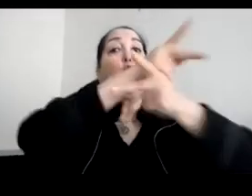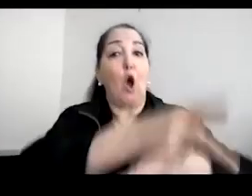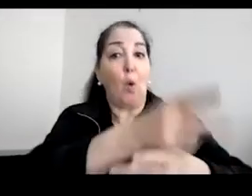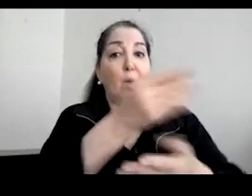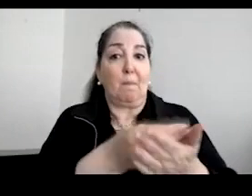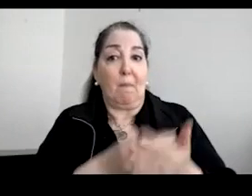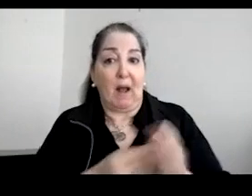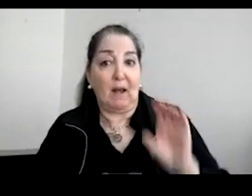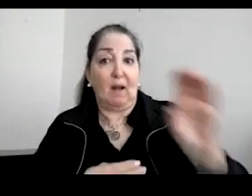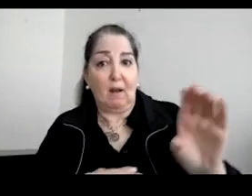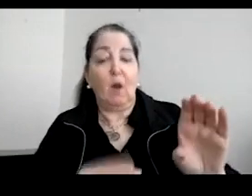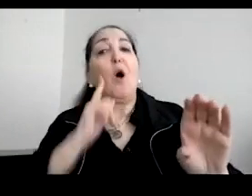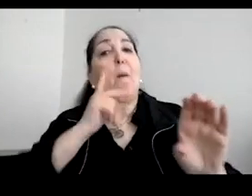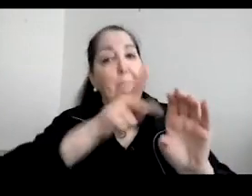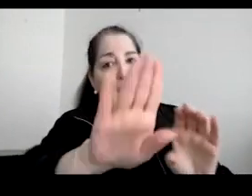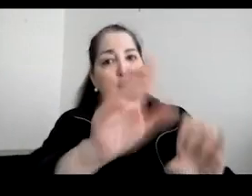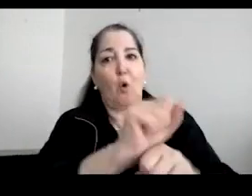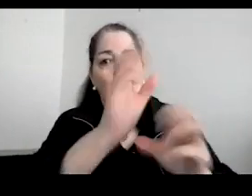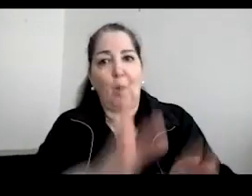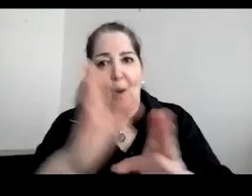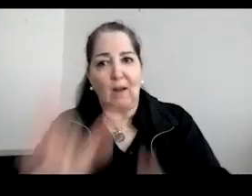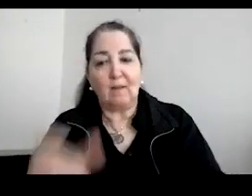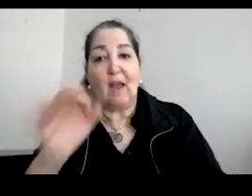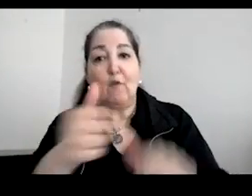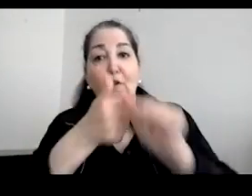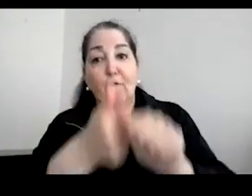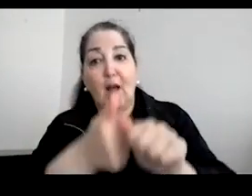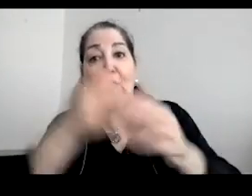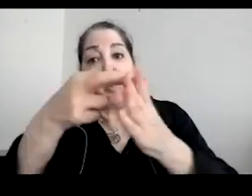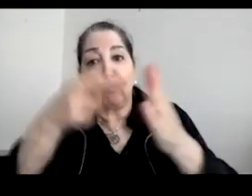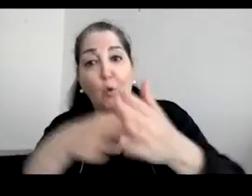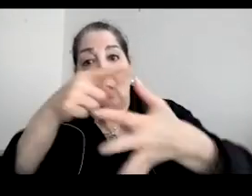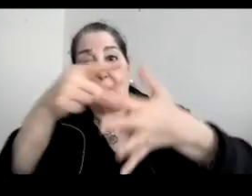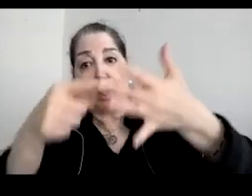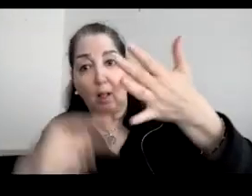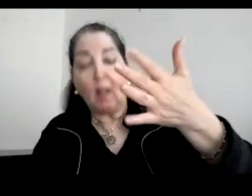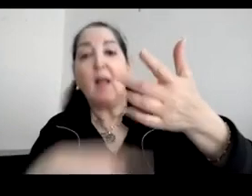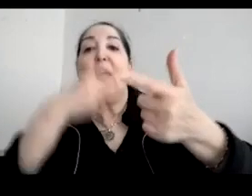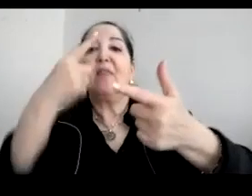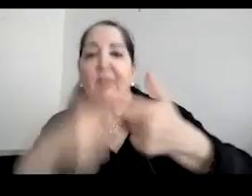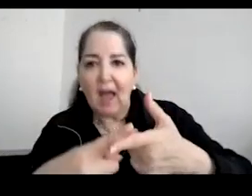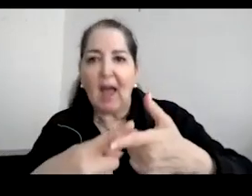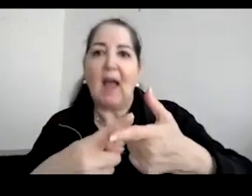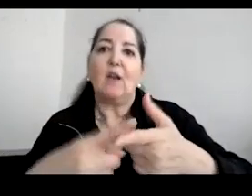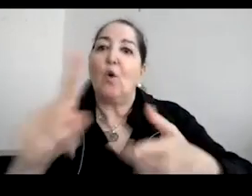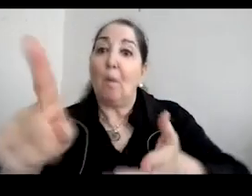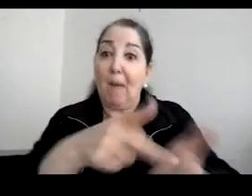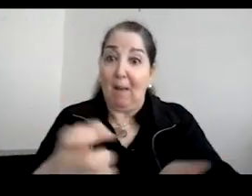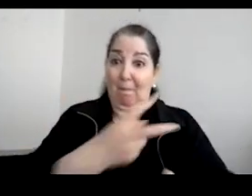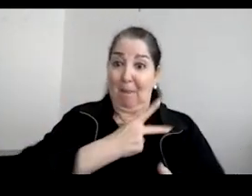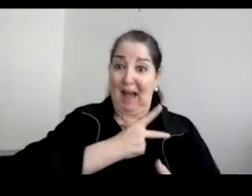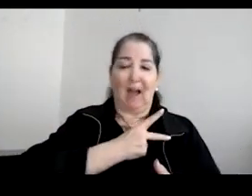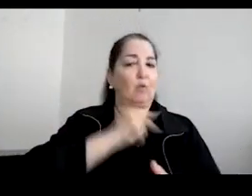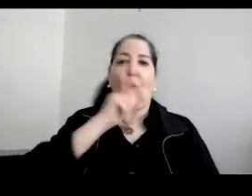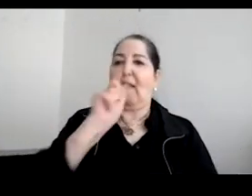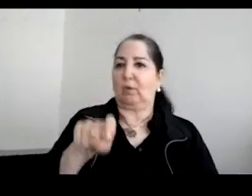employers kind of follow a set of rules having to do with maintaining the amount of payroll that they're paying out over that